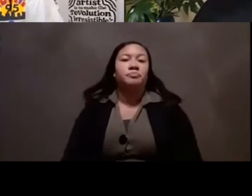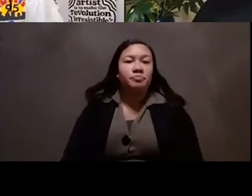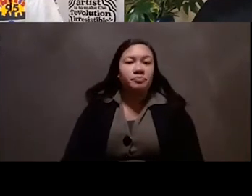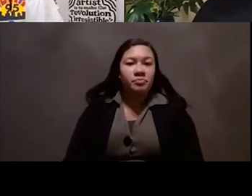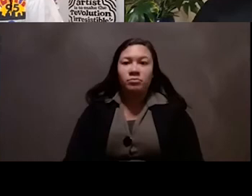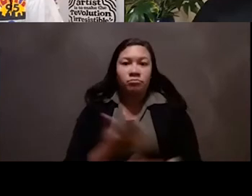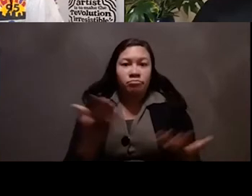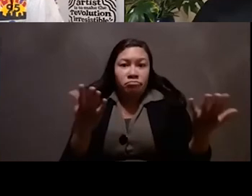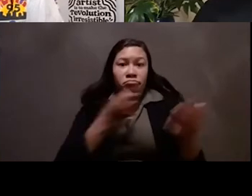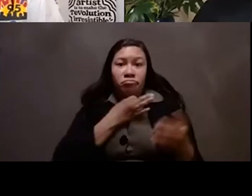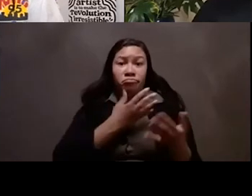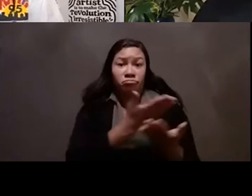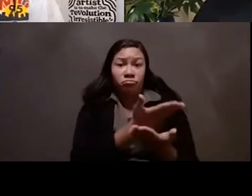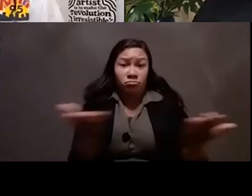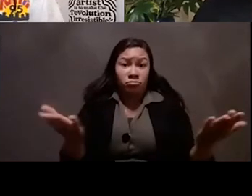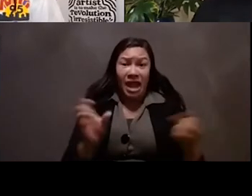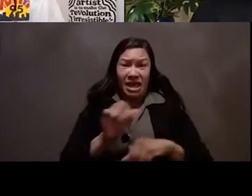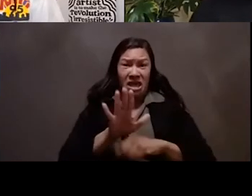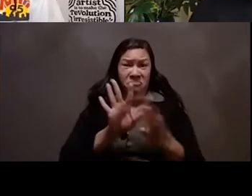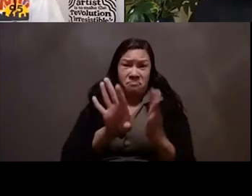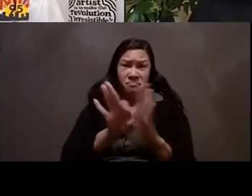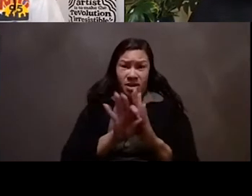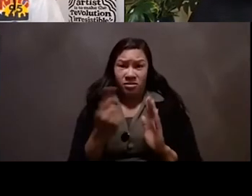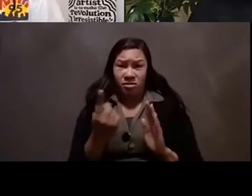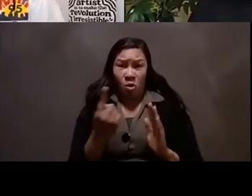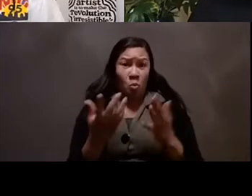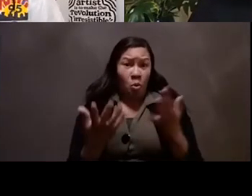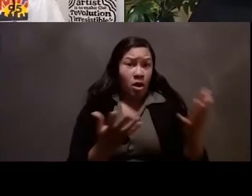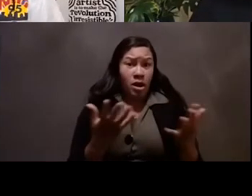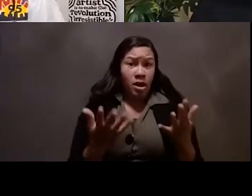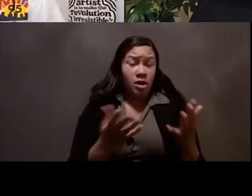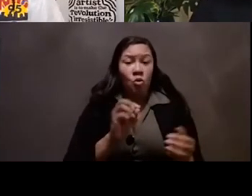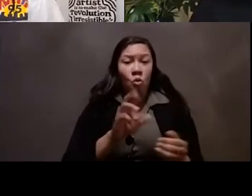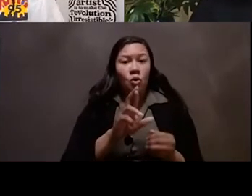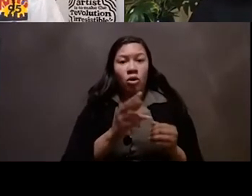Whoever wants to go first, I can call on someone or you can volunteer.